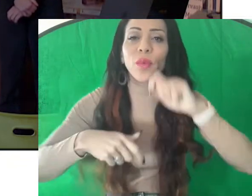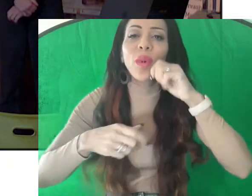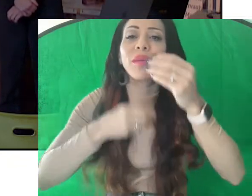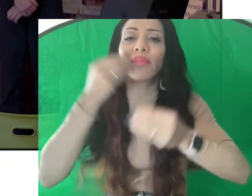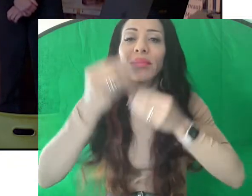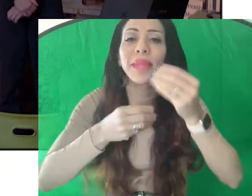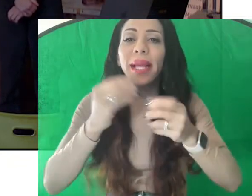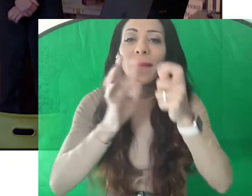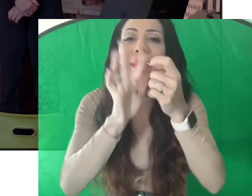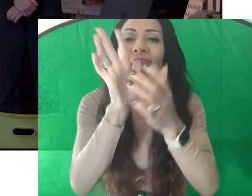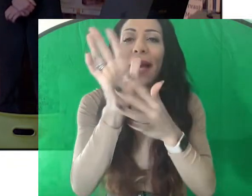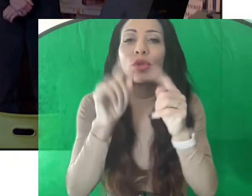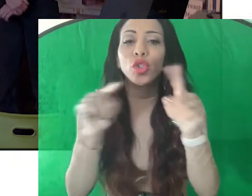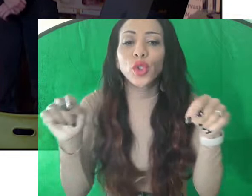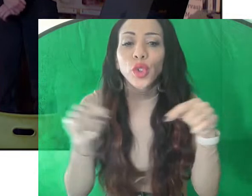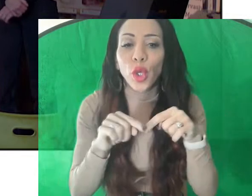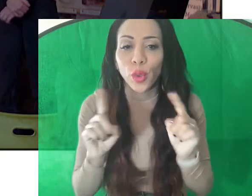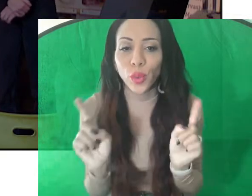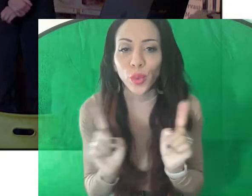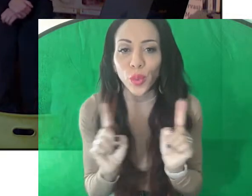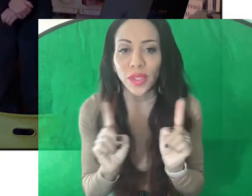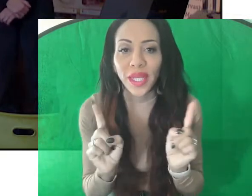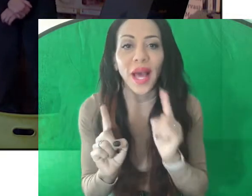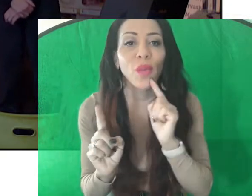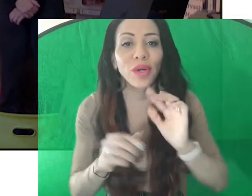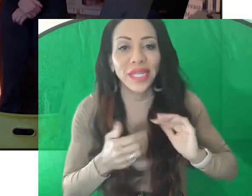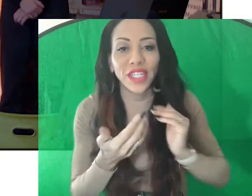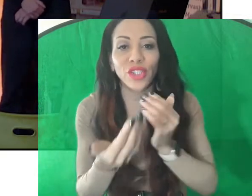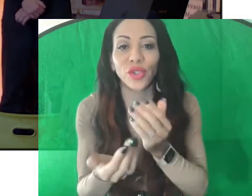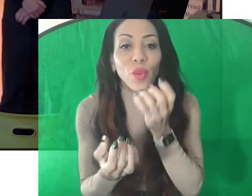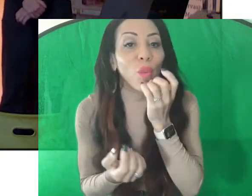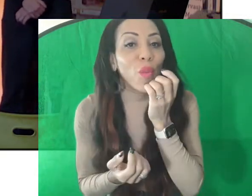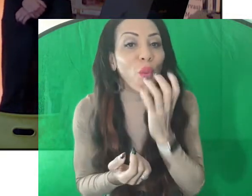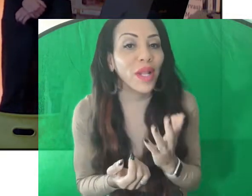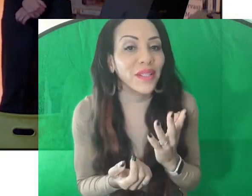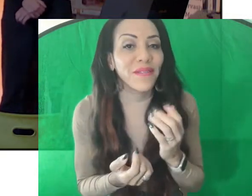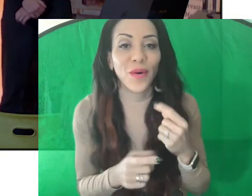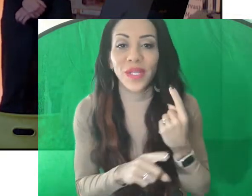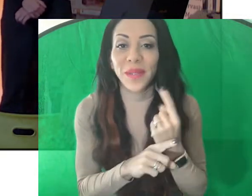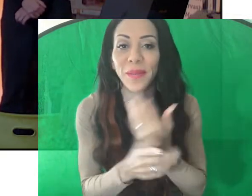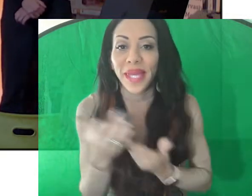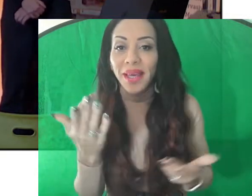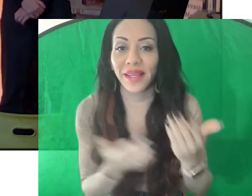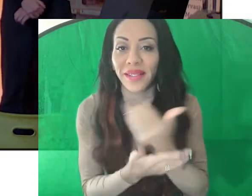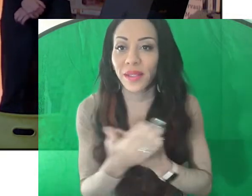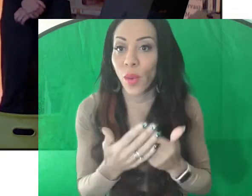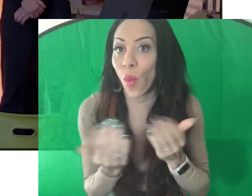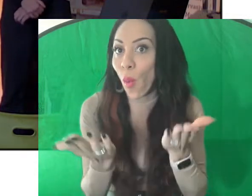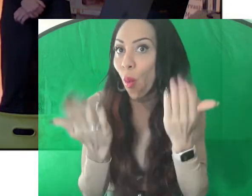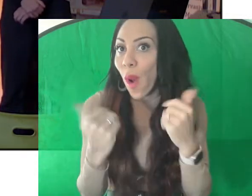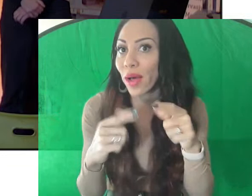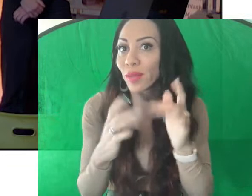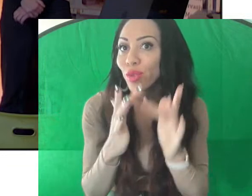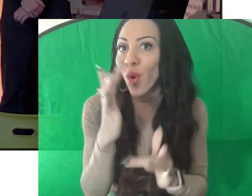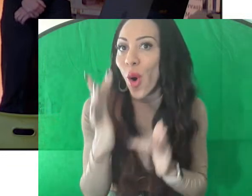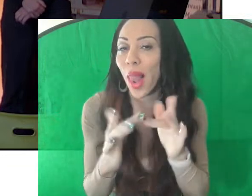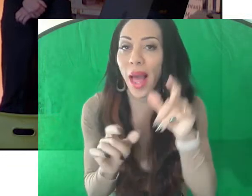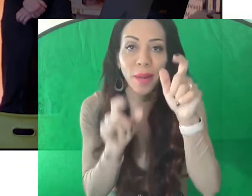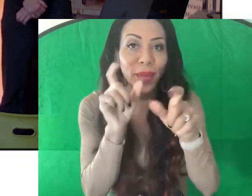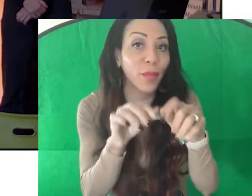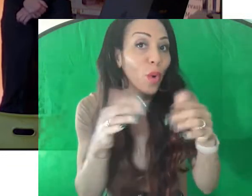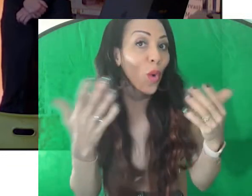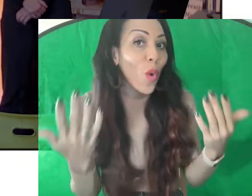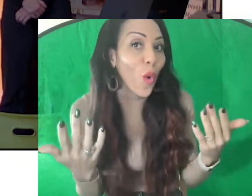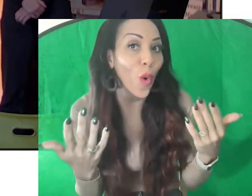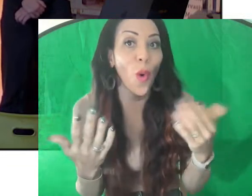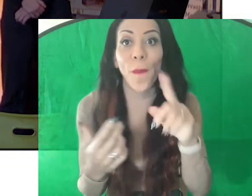we are and what we do, and then I will introduce today's wonderful speakers. Very warm welcome to anyone here online or in the studio who's new to the